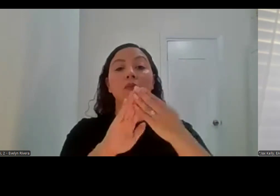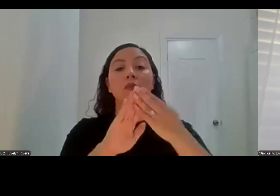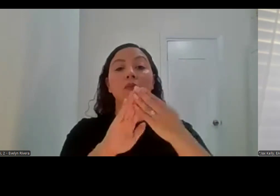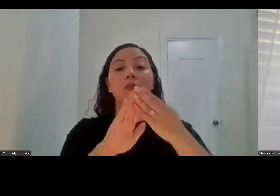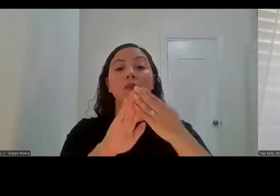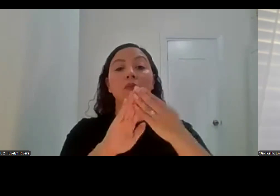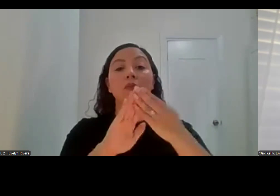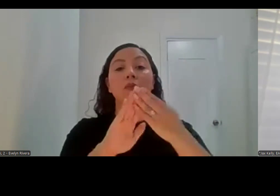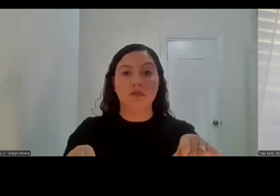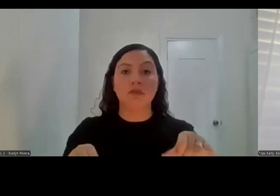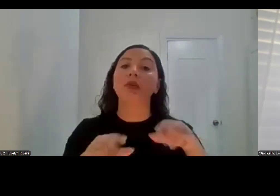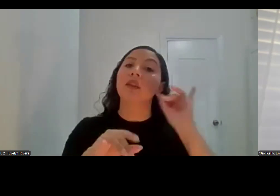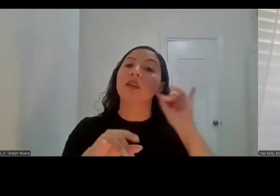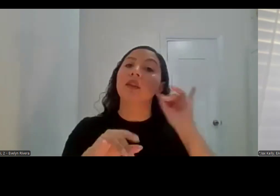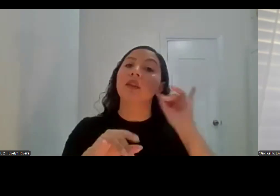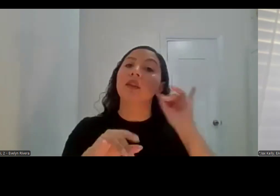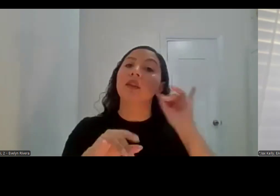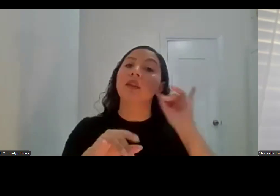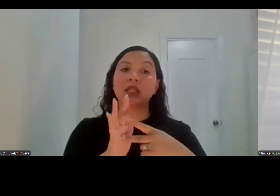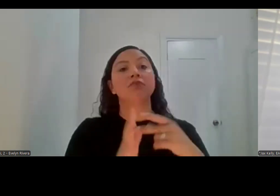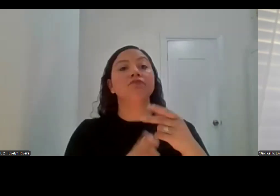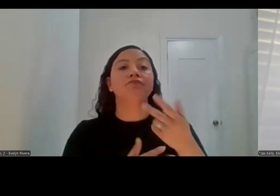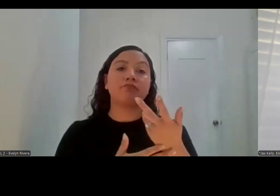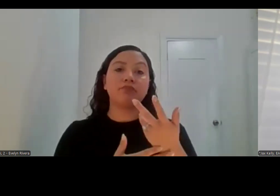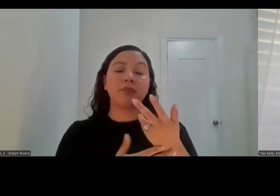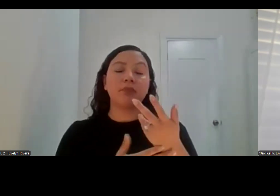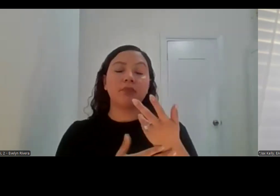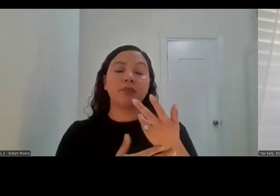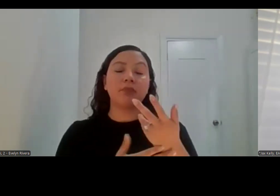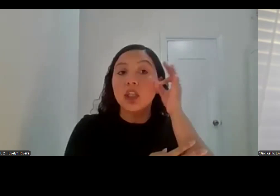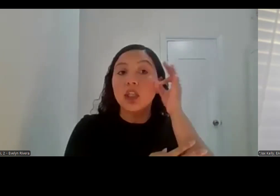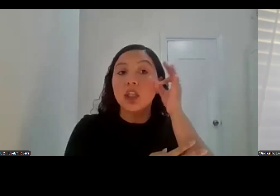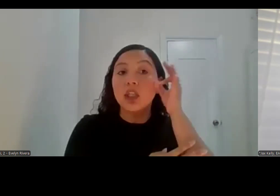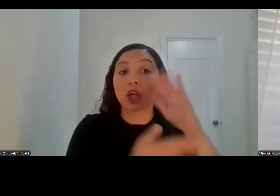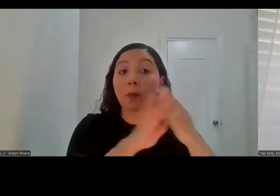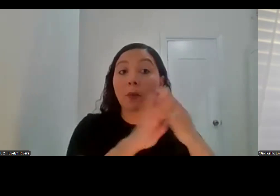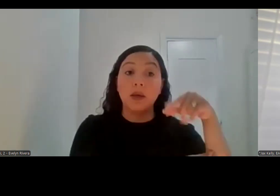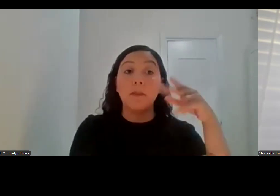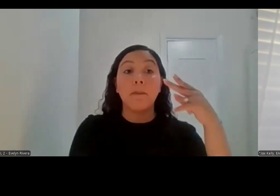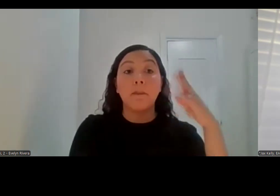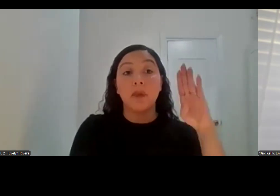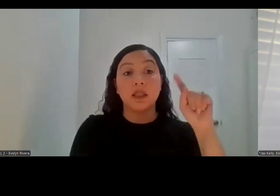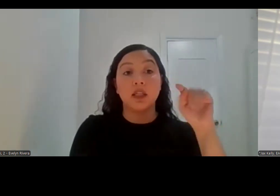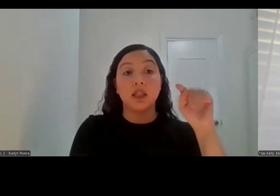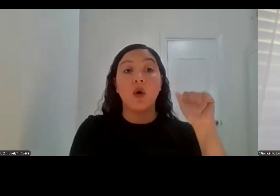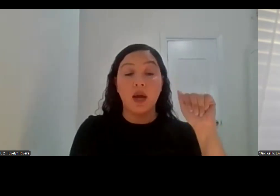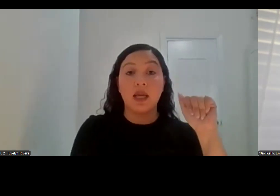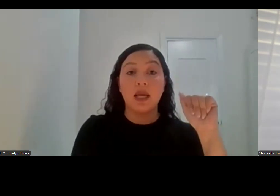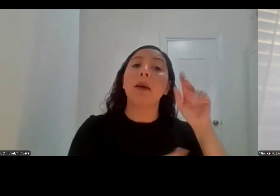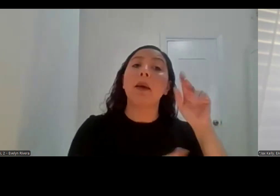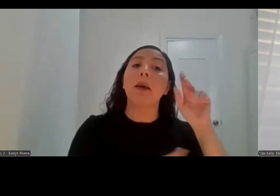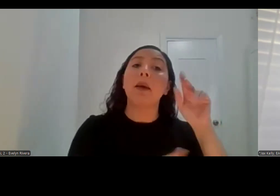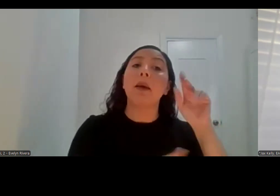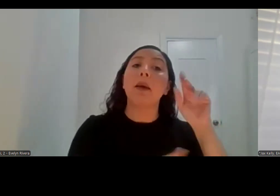and refugees, tribal communities, LGBTQ older adults, people living with disabilities, and people aging with HIV,